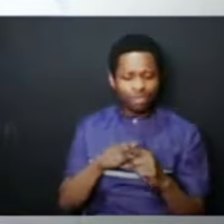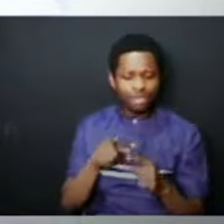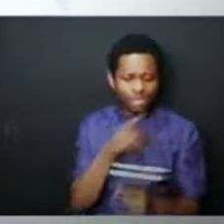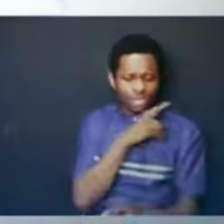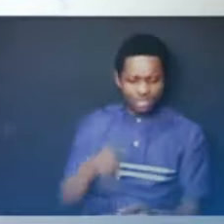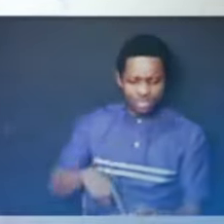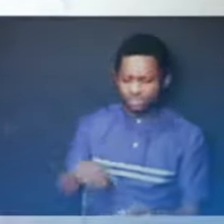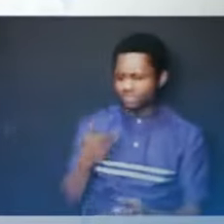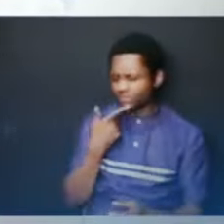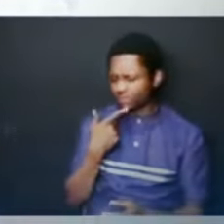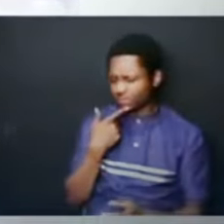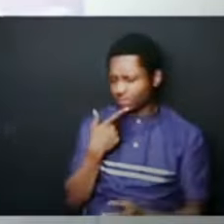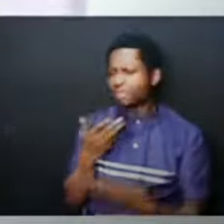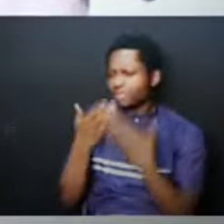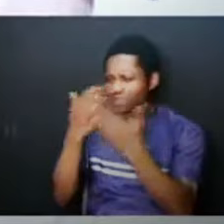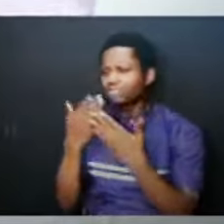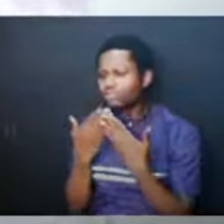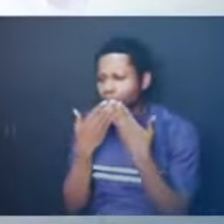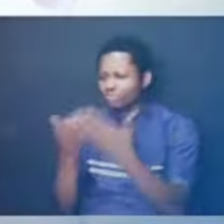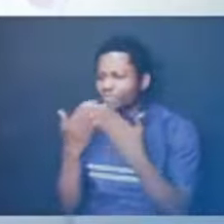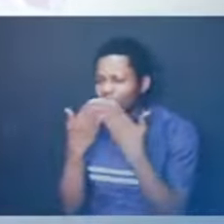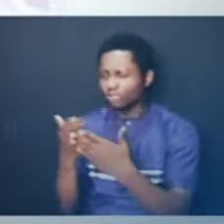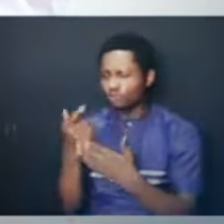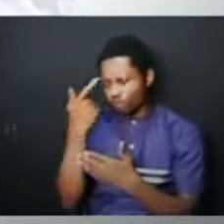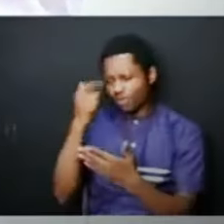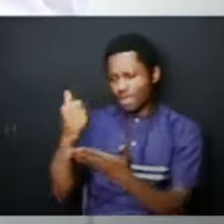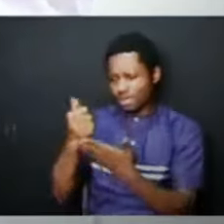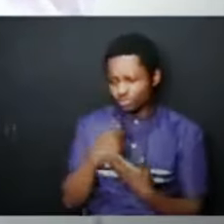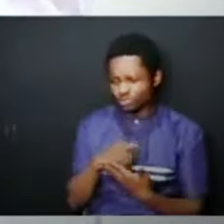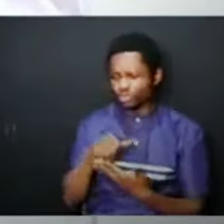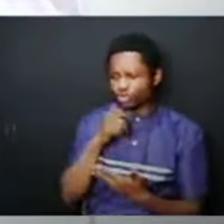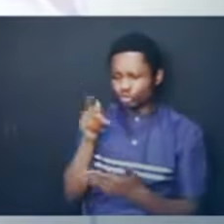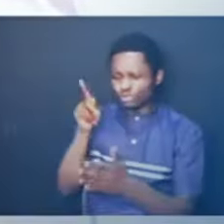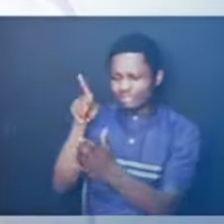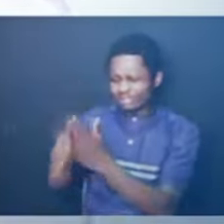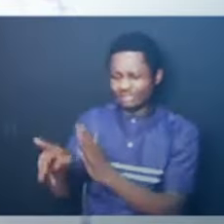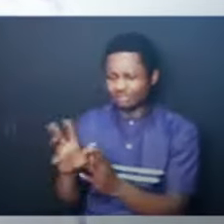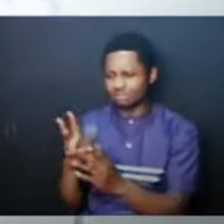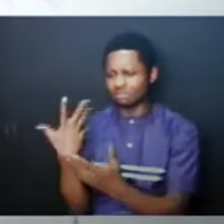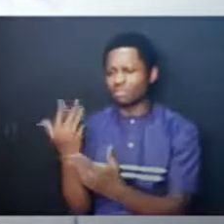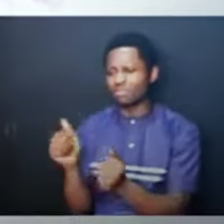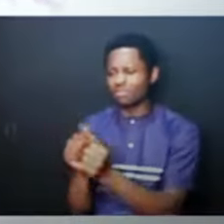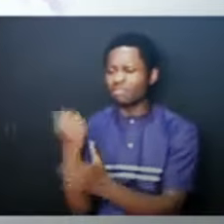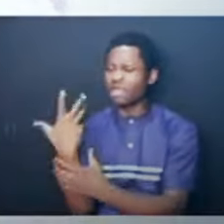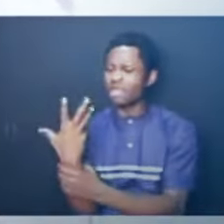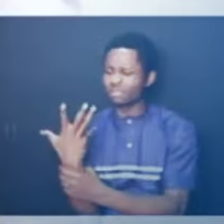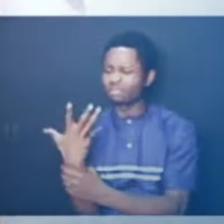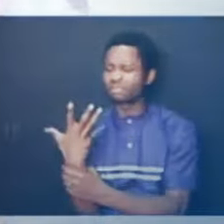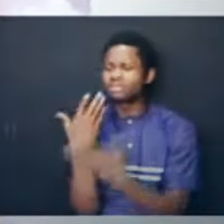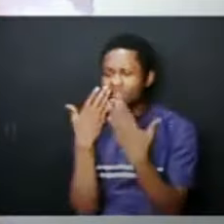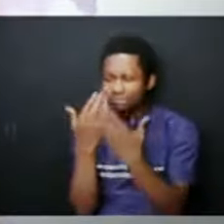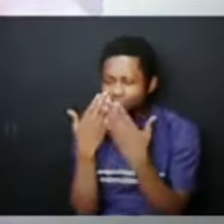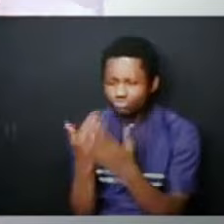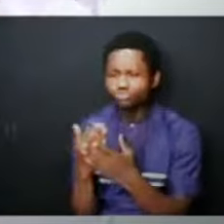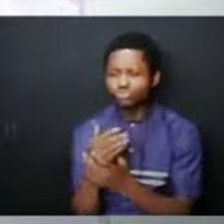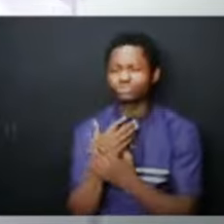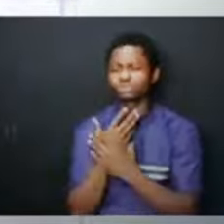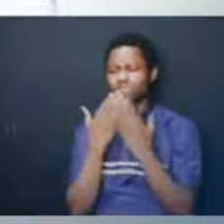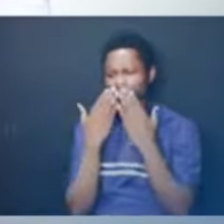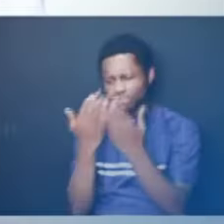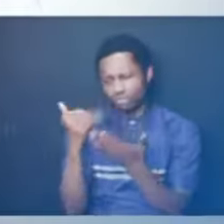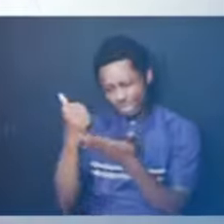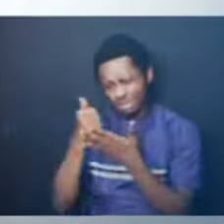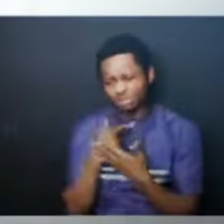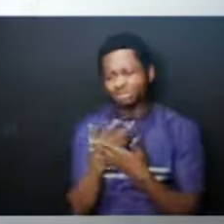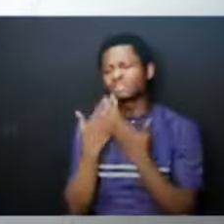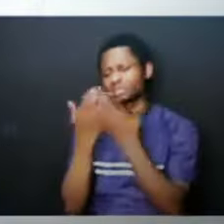for helping me. Now so David said, me dawase so to avenge with my own hands. Thank you.